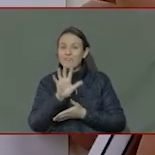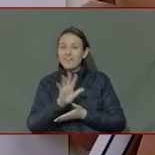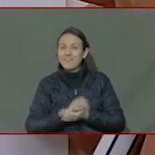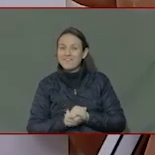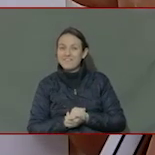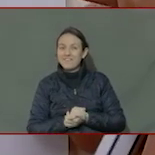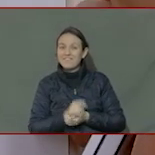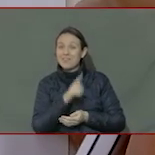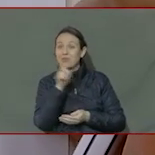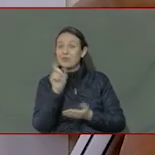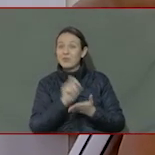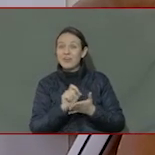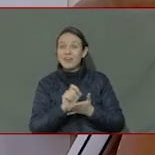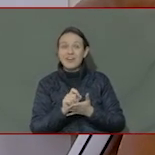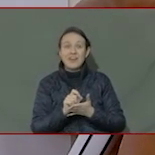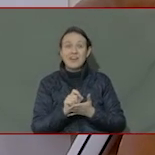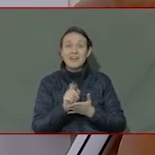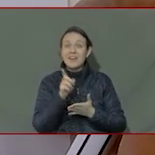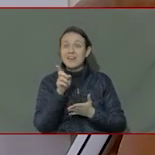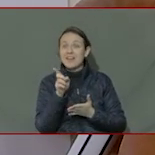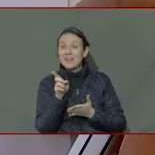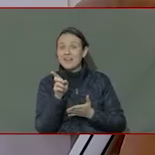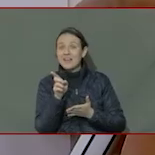What would you write?